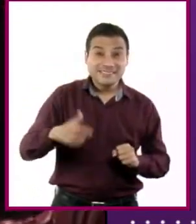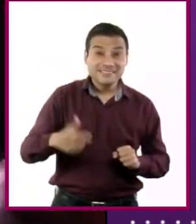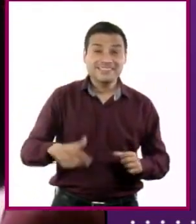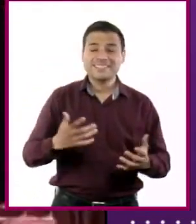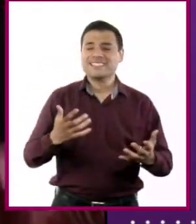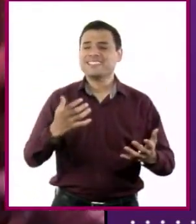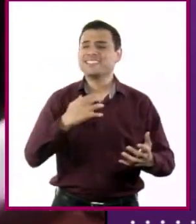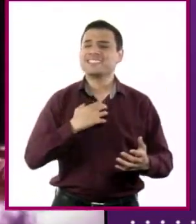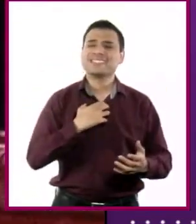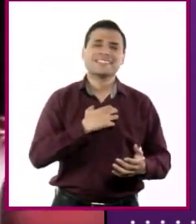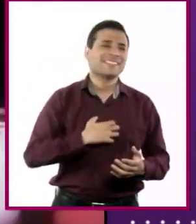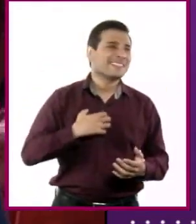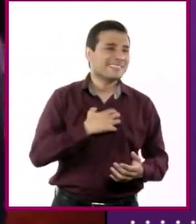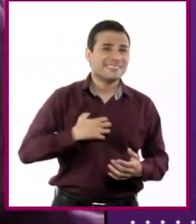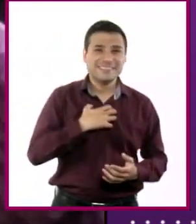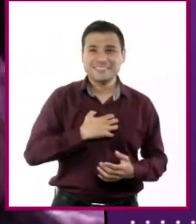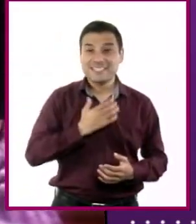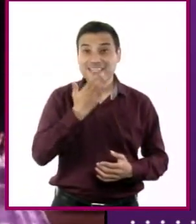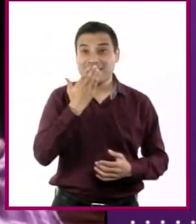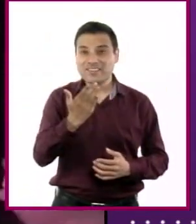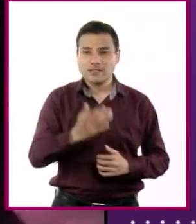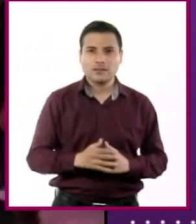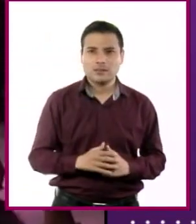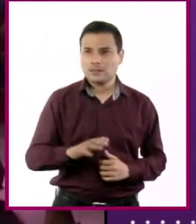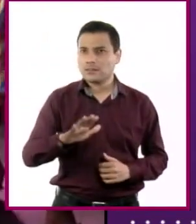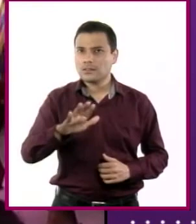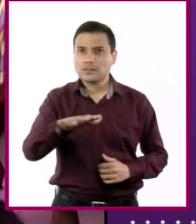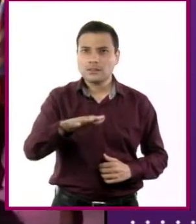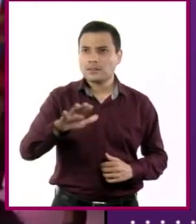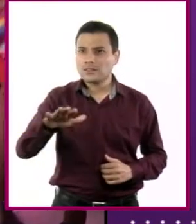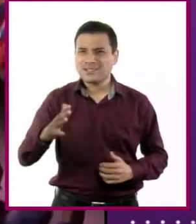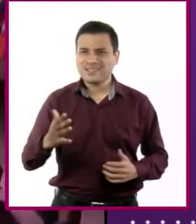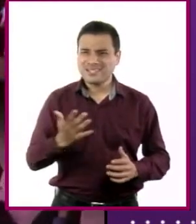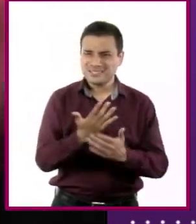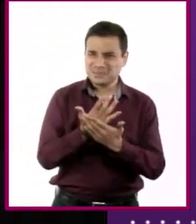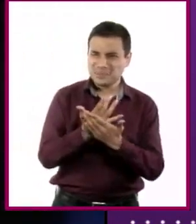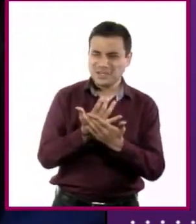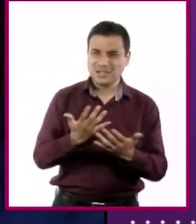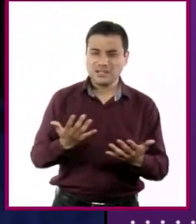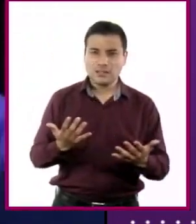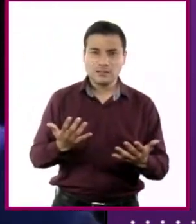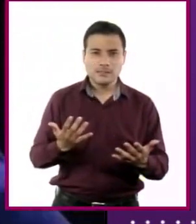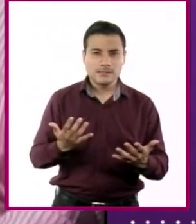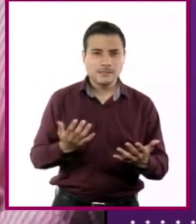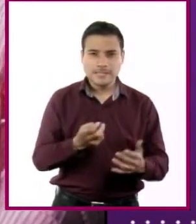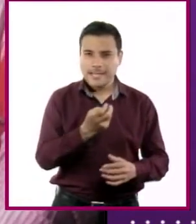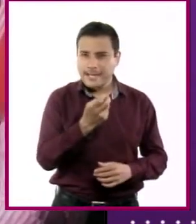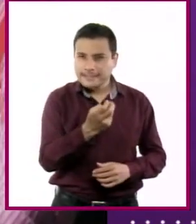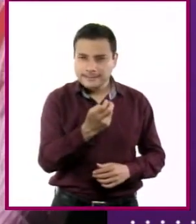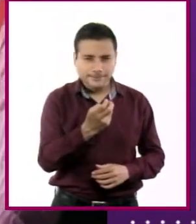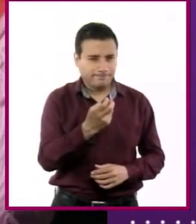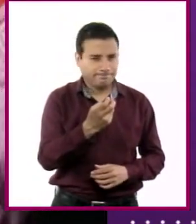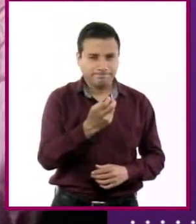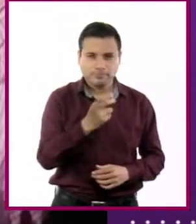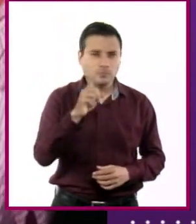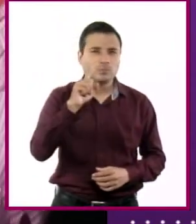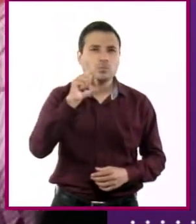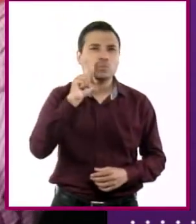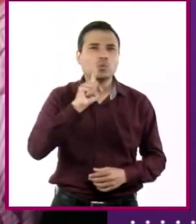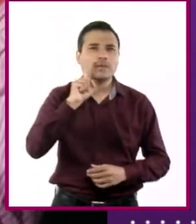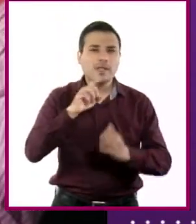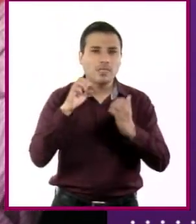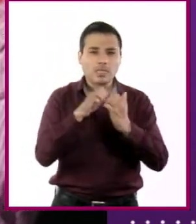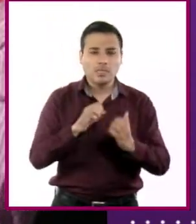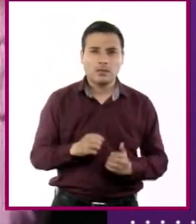finally. Mr. Wong, Mr. Toon, stop. This is a trick. A